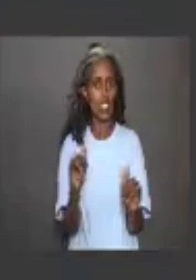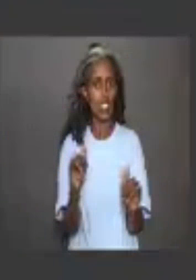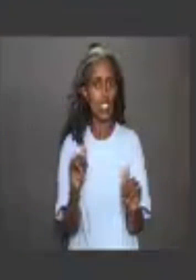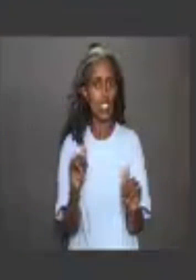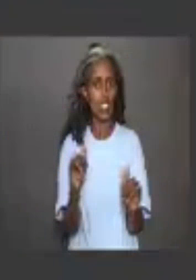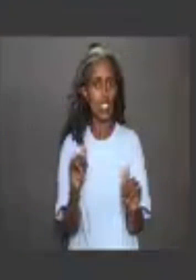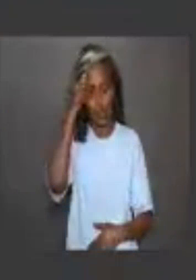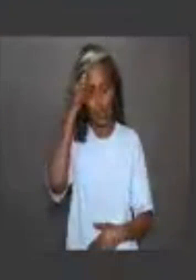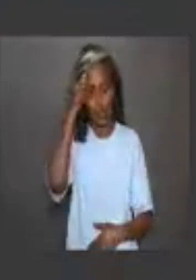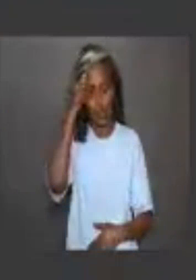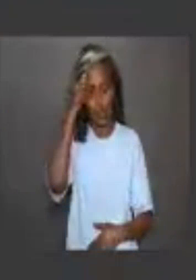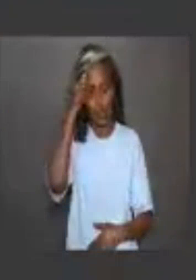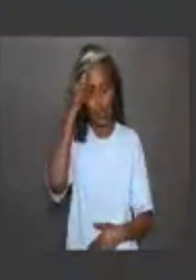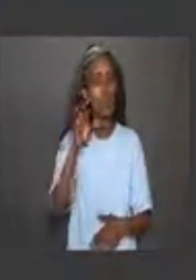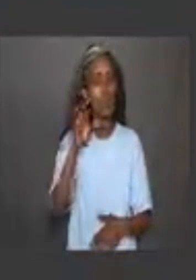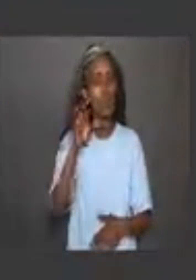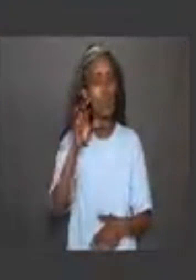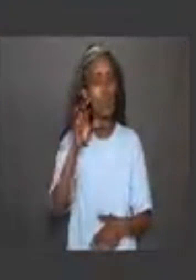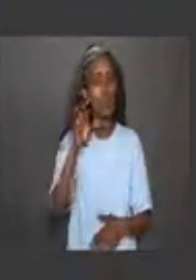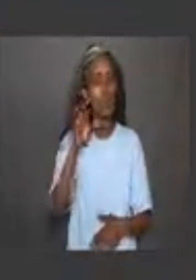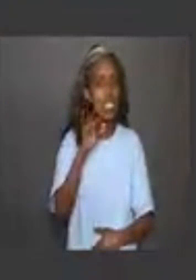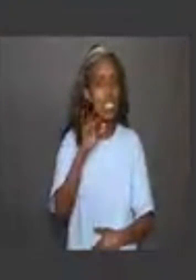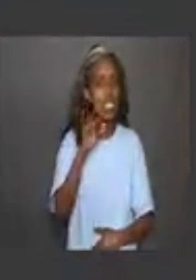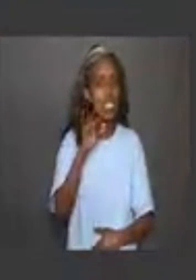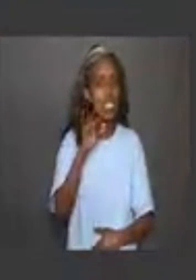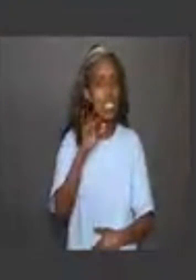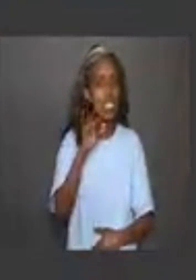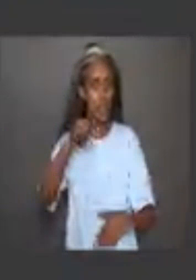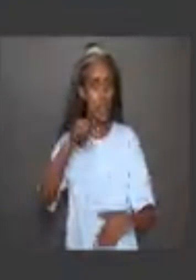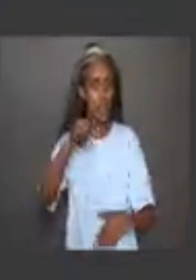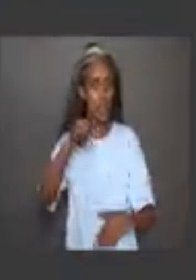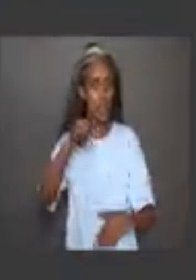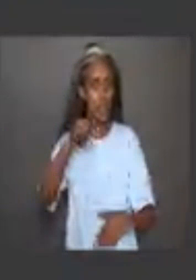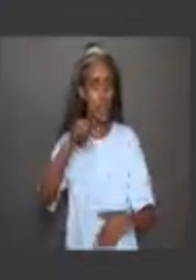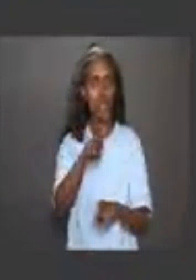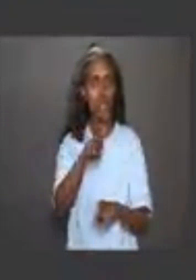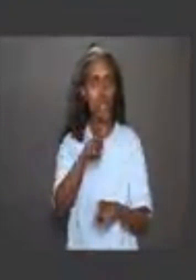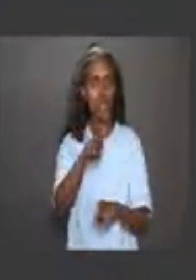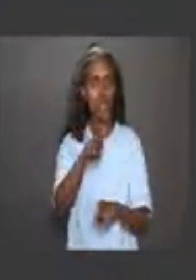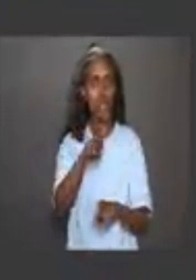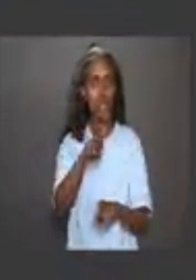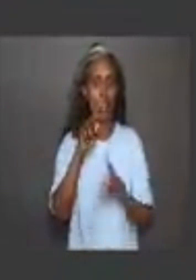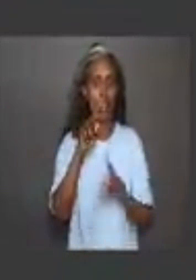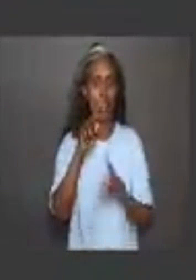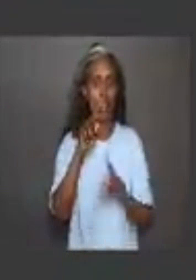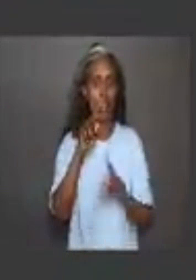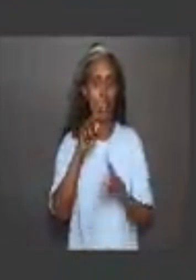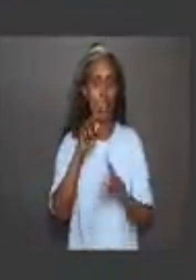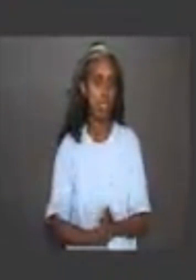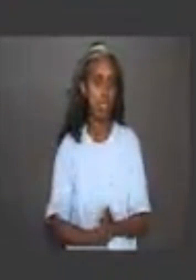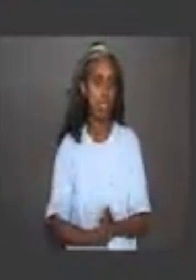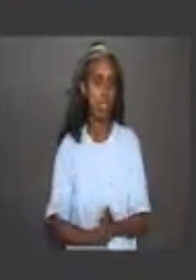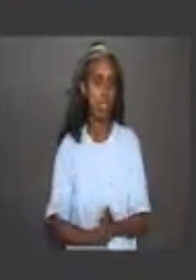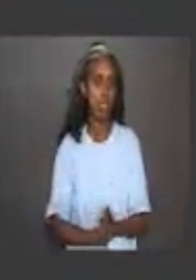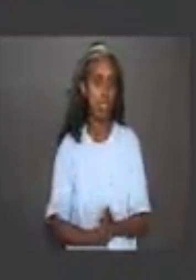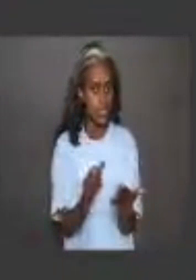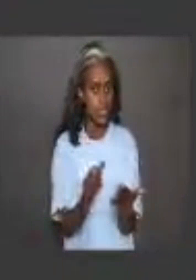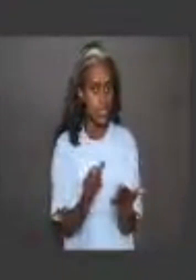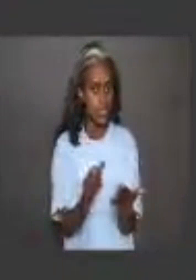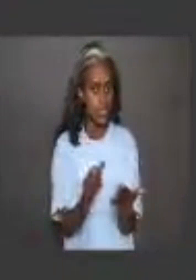the value of q of x and r of x. Then, use